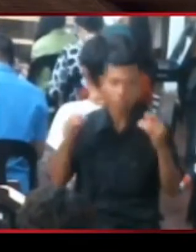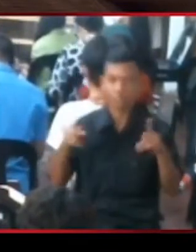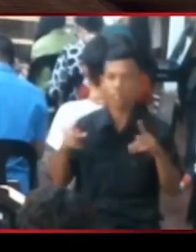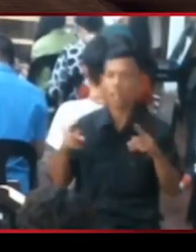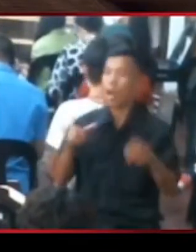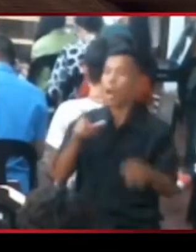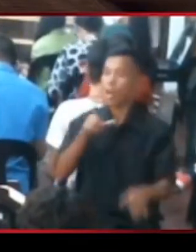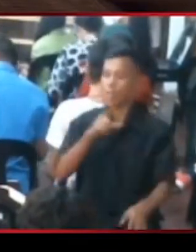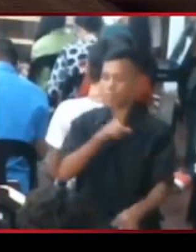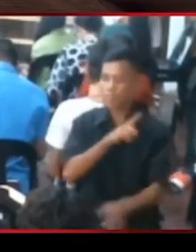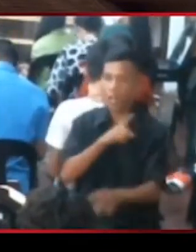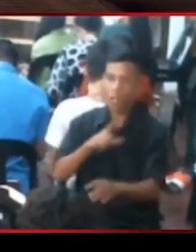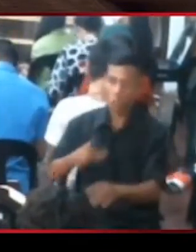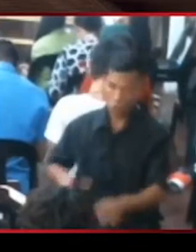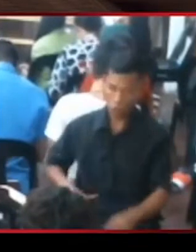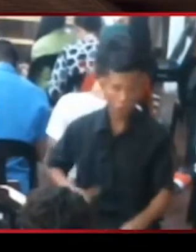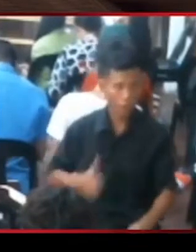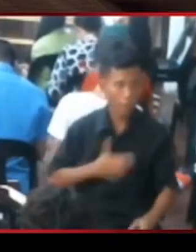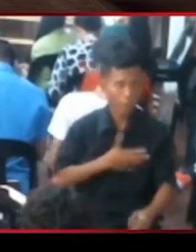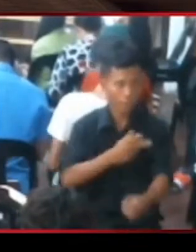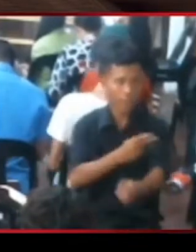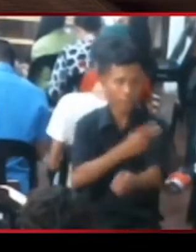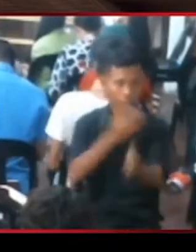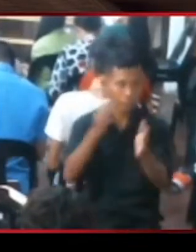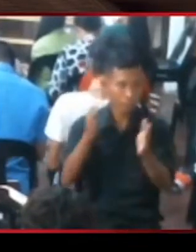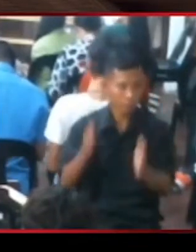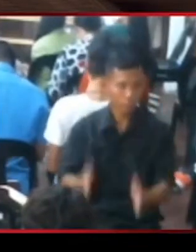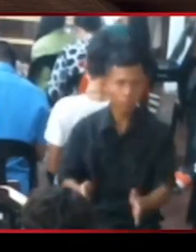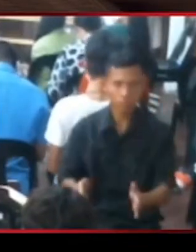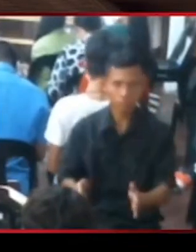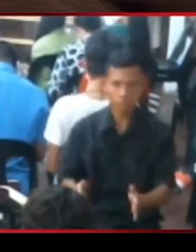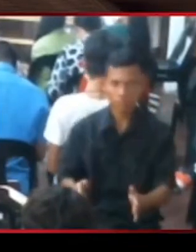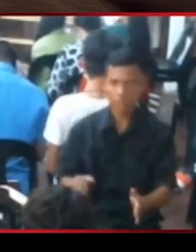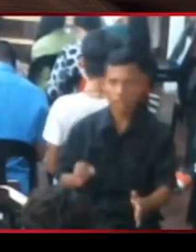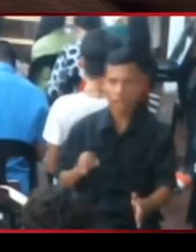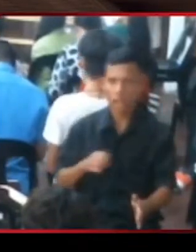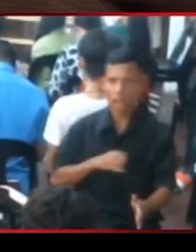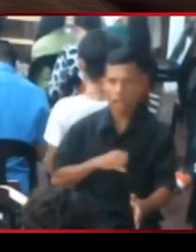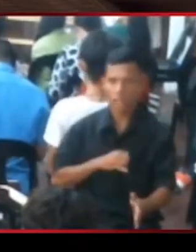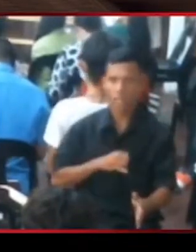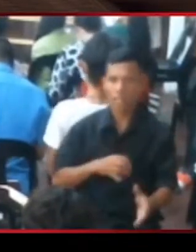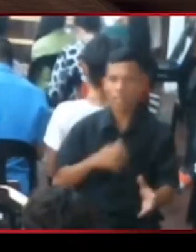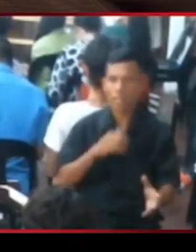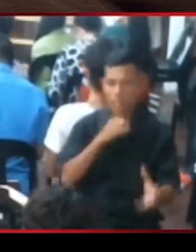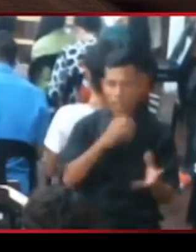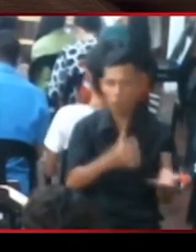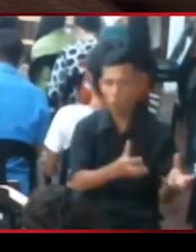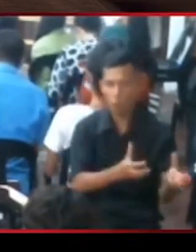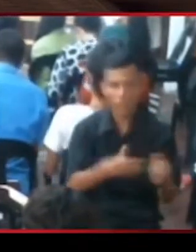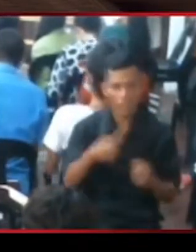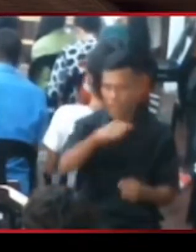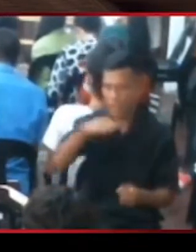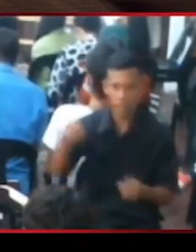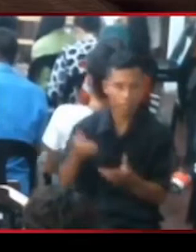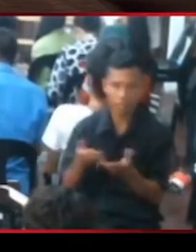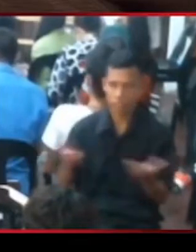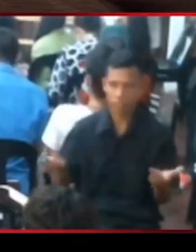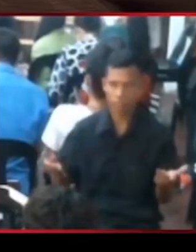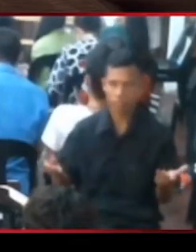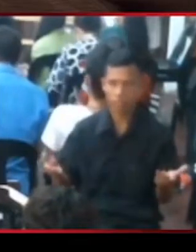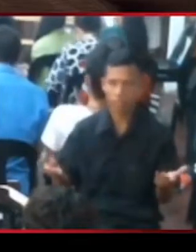The Lord is my shepherd. All well and good. I shall not want.